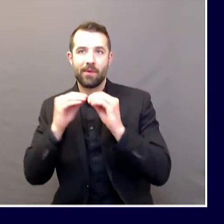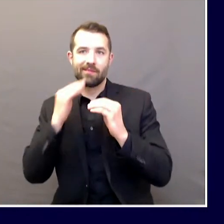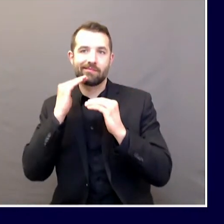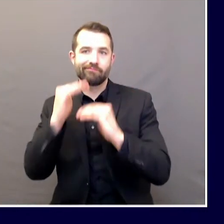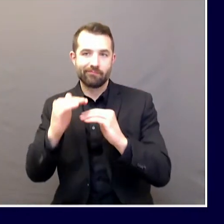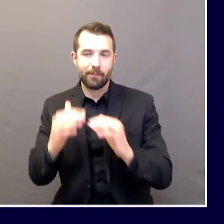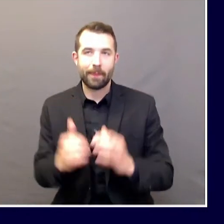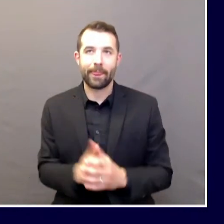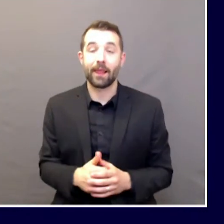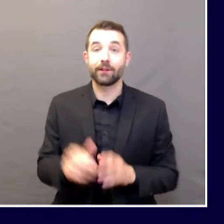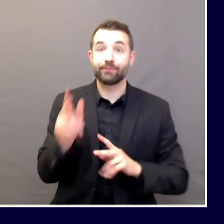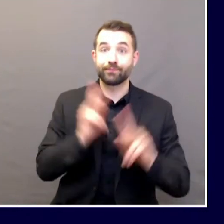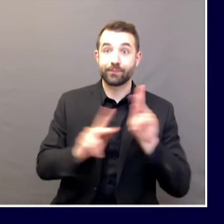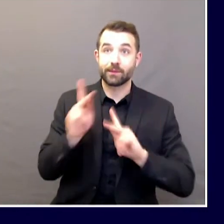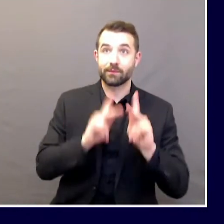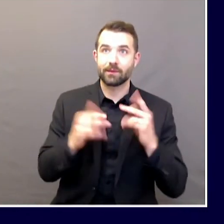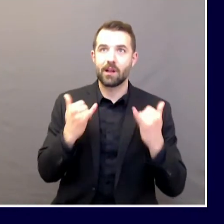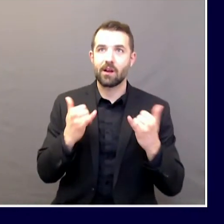we seeing more of that?